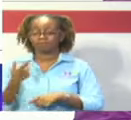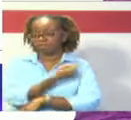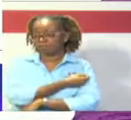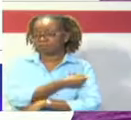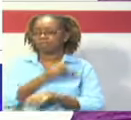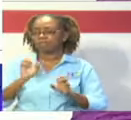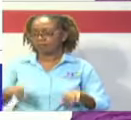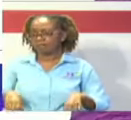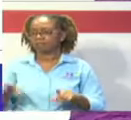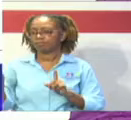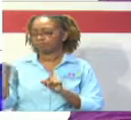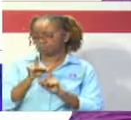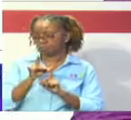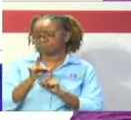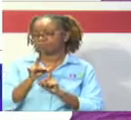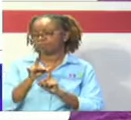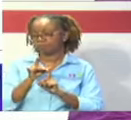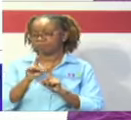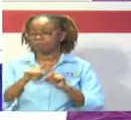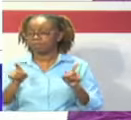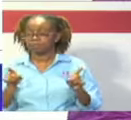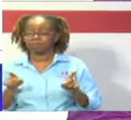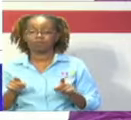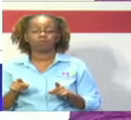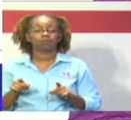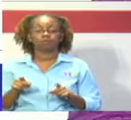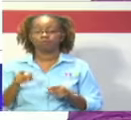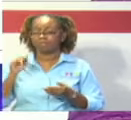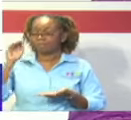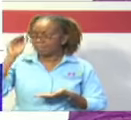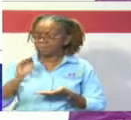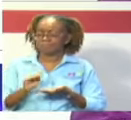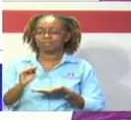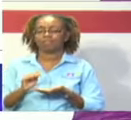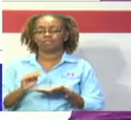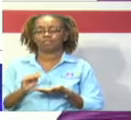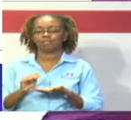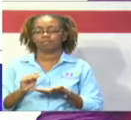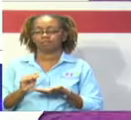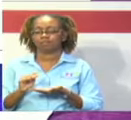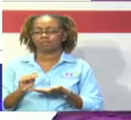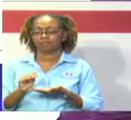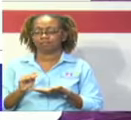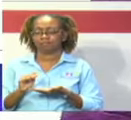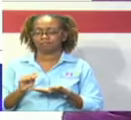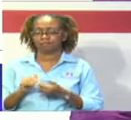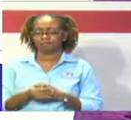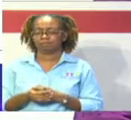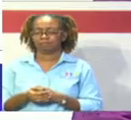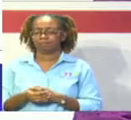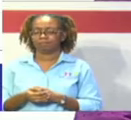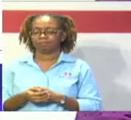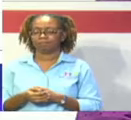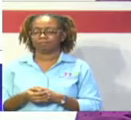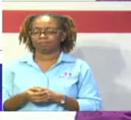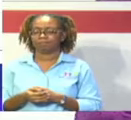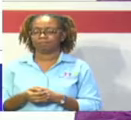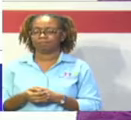so much less often than unvaccinated people, all right? So the more vaccinated people we